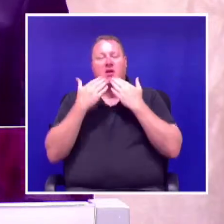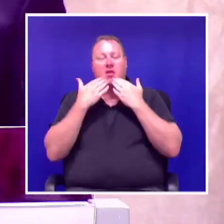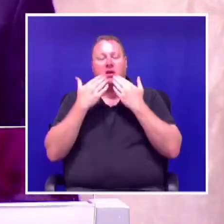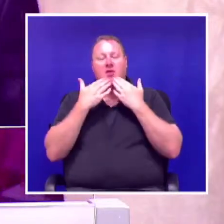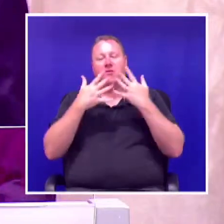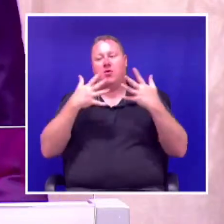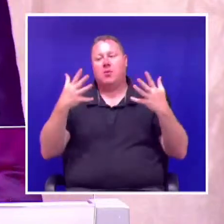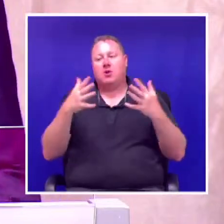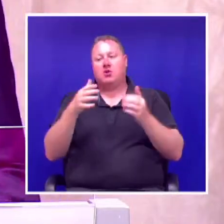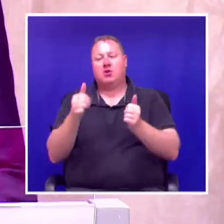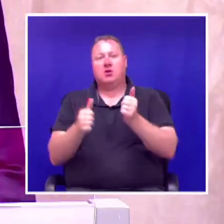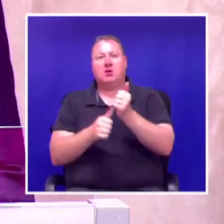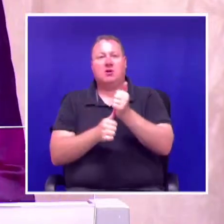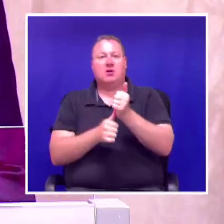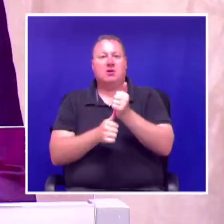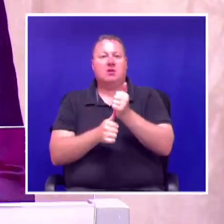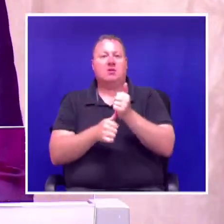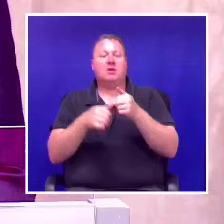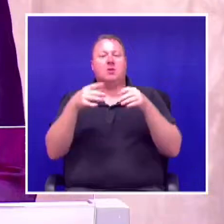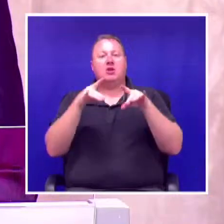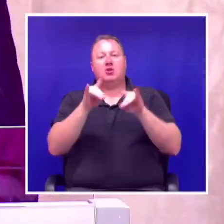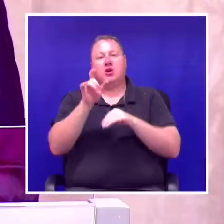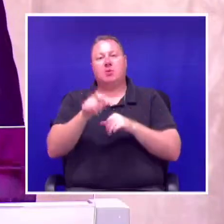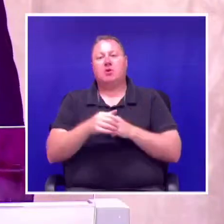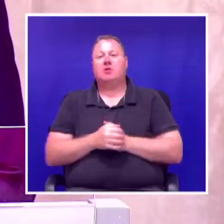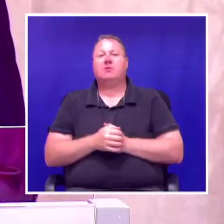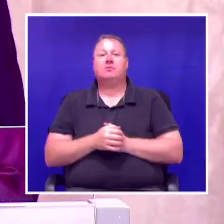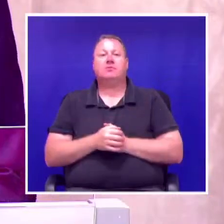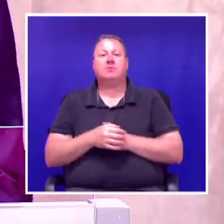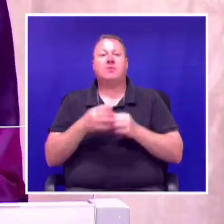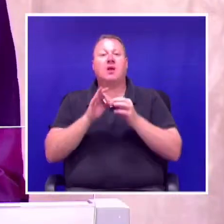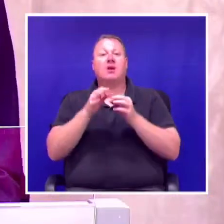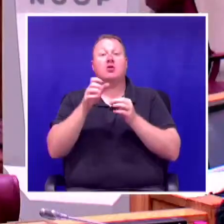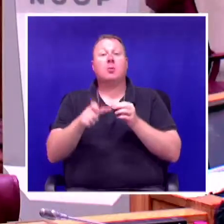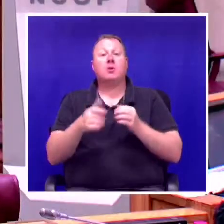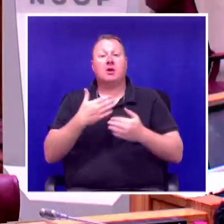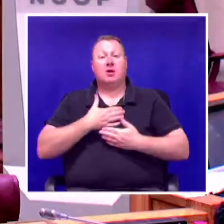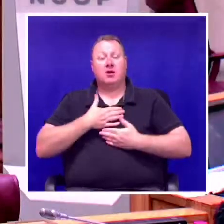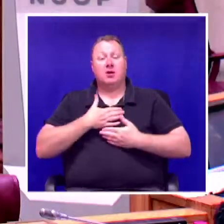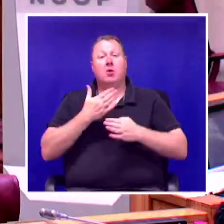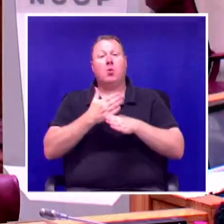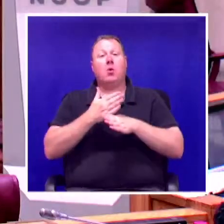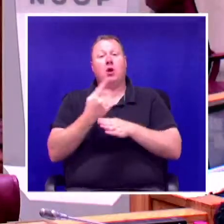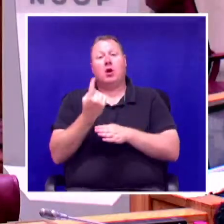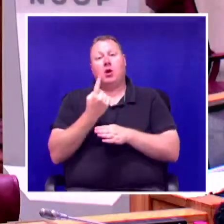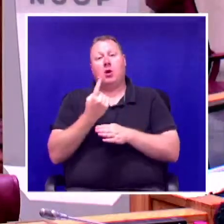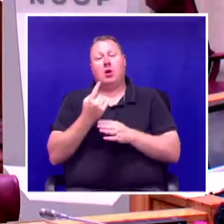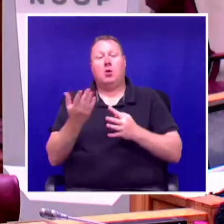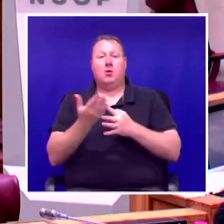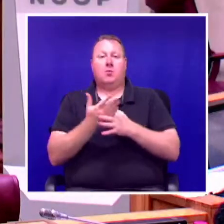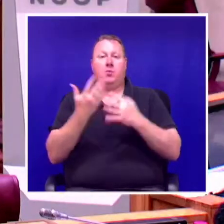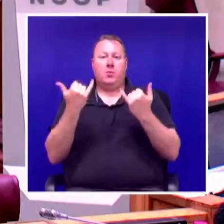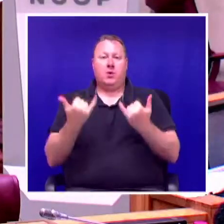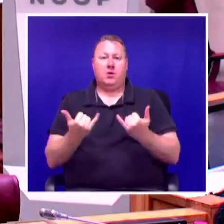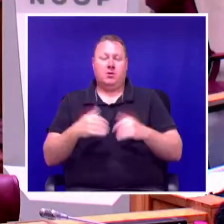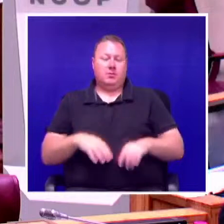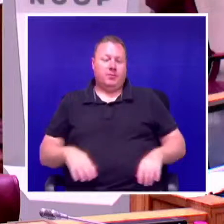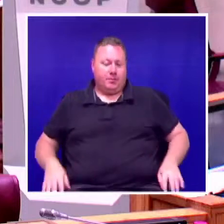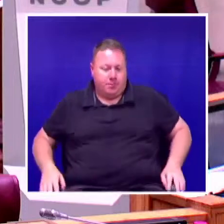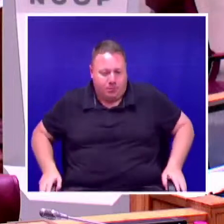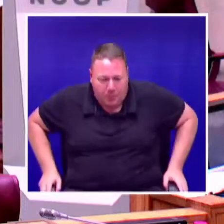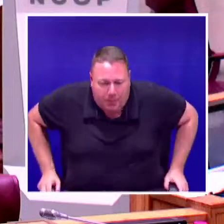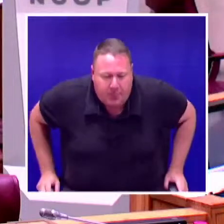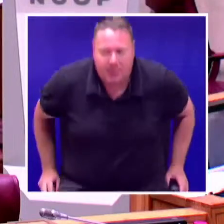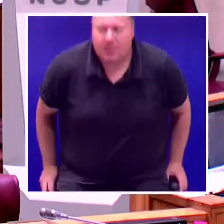much, Honorable Deputy Chairperson. Thank you, Honorable Deputy President. We now go to the follow-up